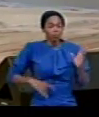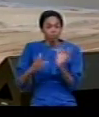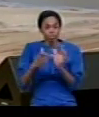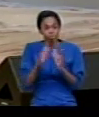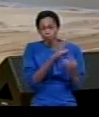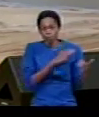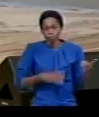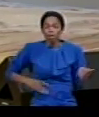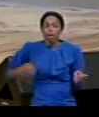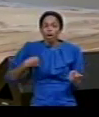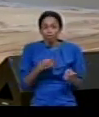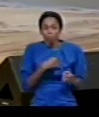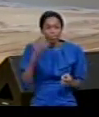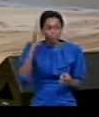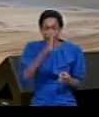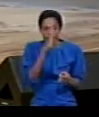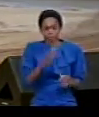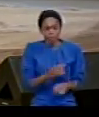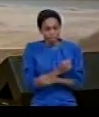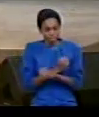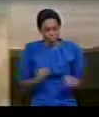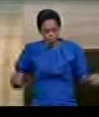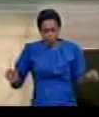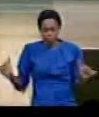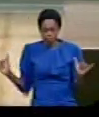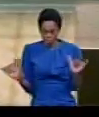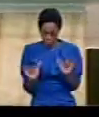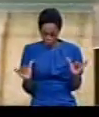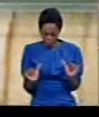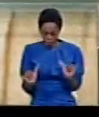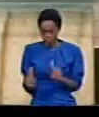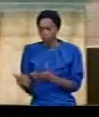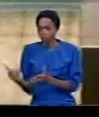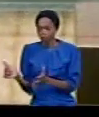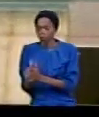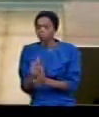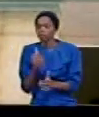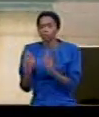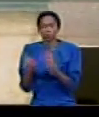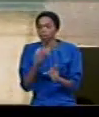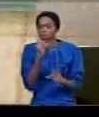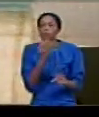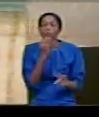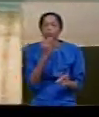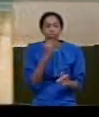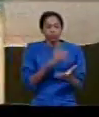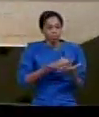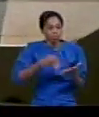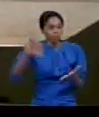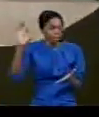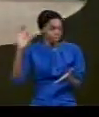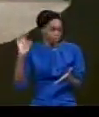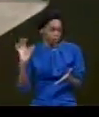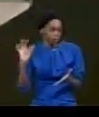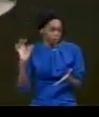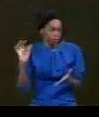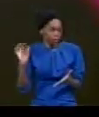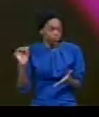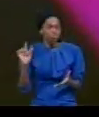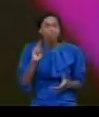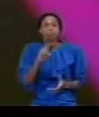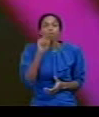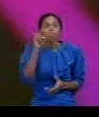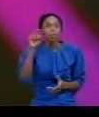the Gentiles. Let's look at verse, we're looking at verse 19 there. In verse 19, wherefore,